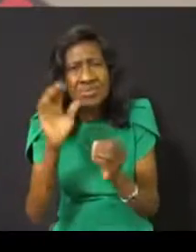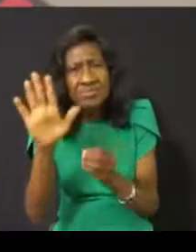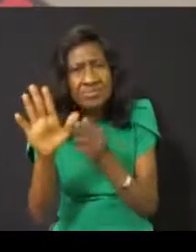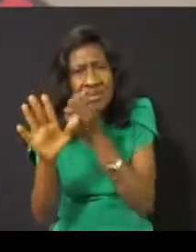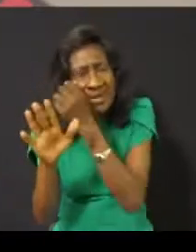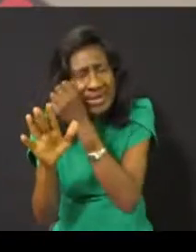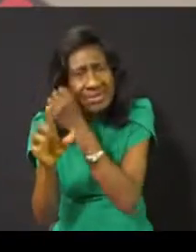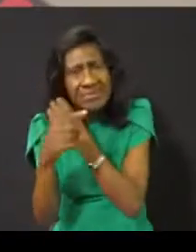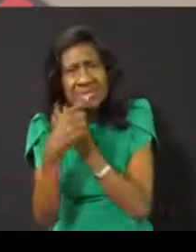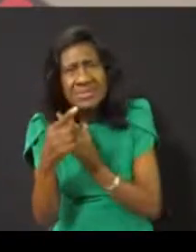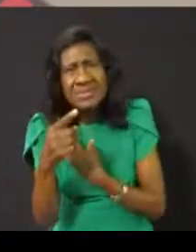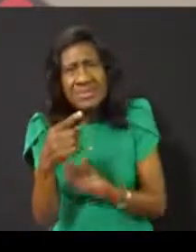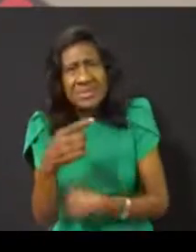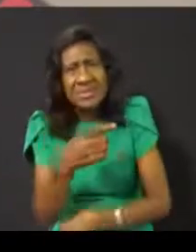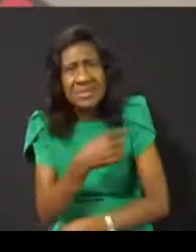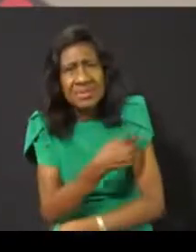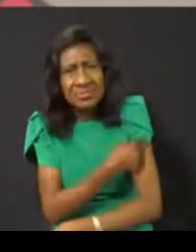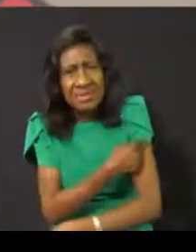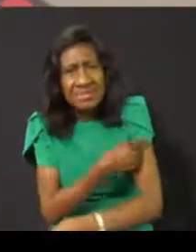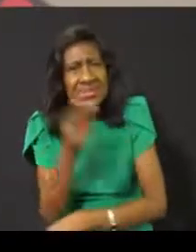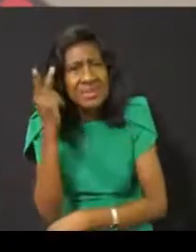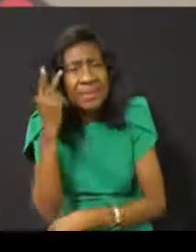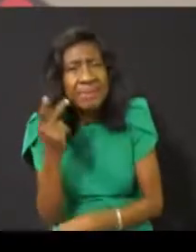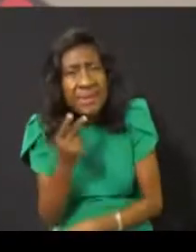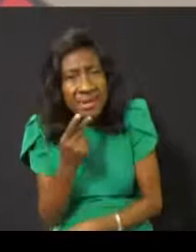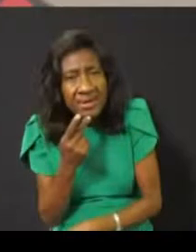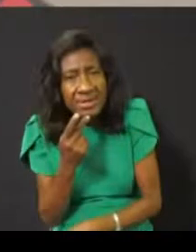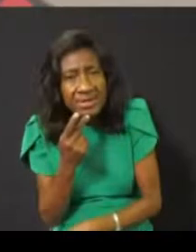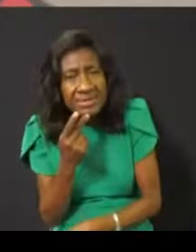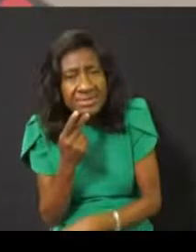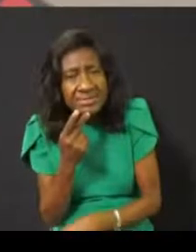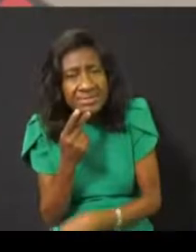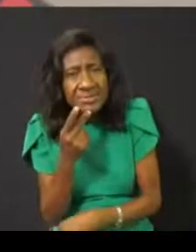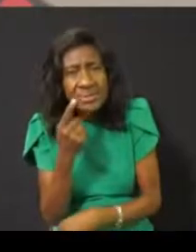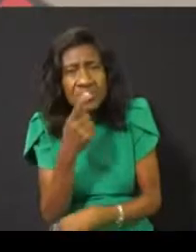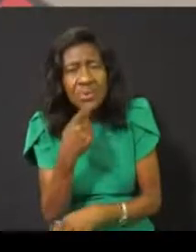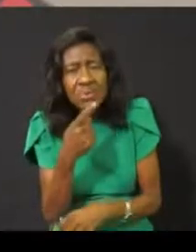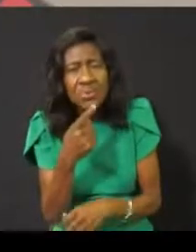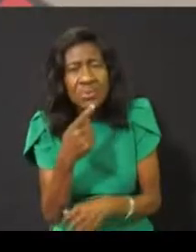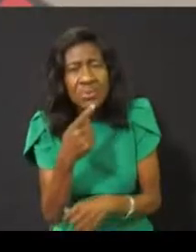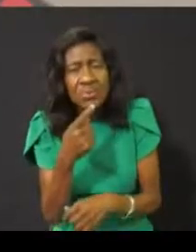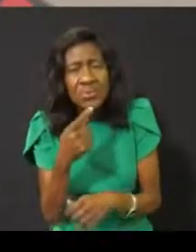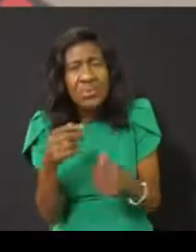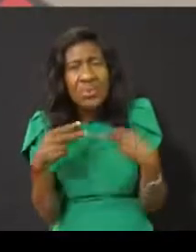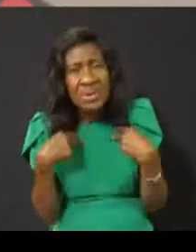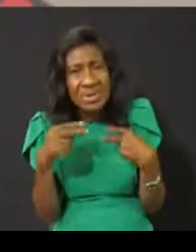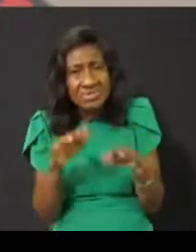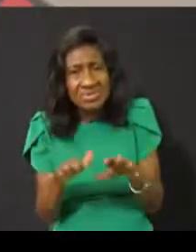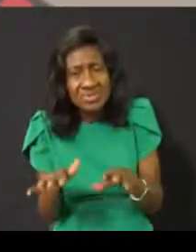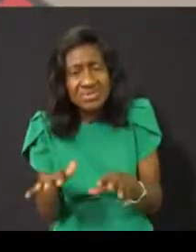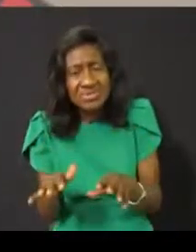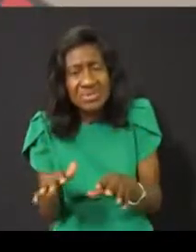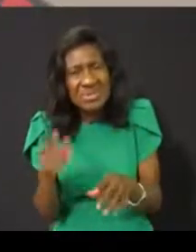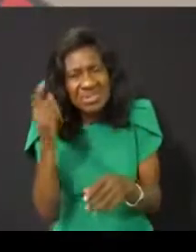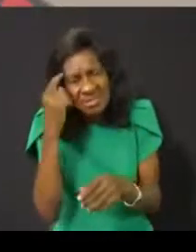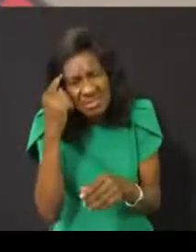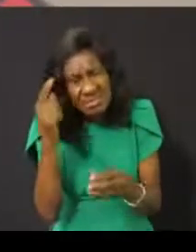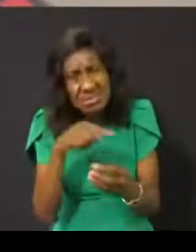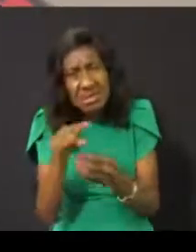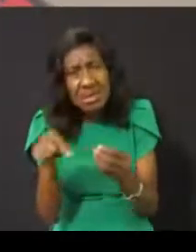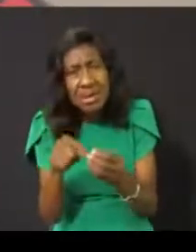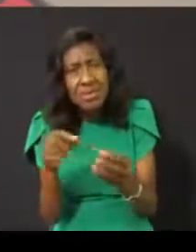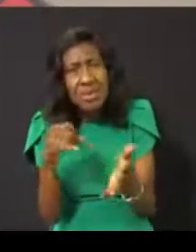vaccinated parents with children. We did consider whether to sort of do a